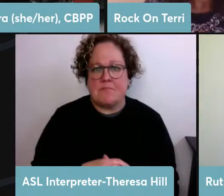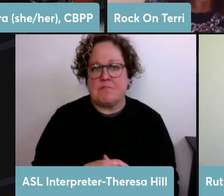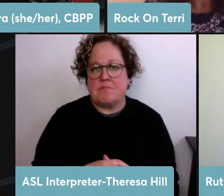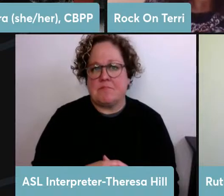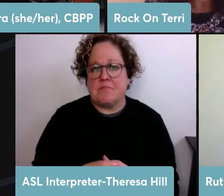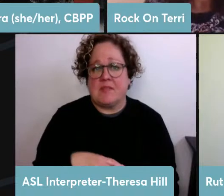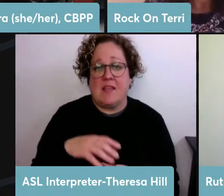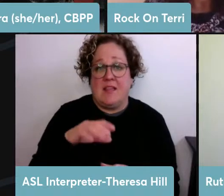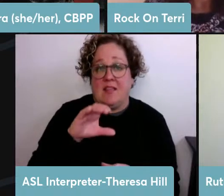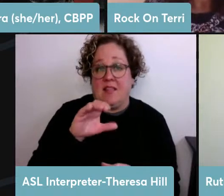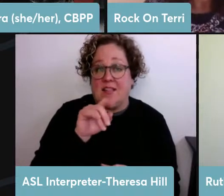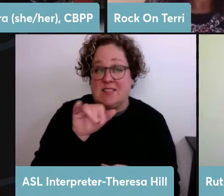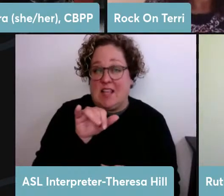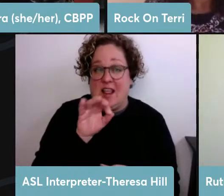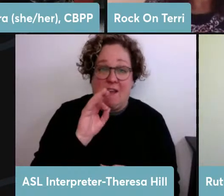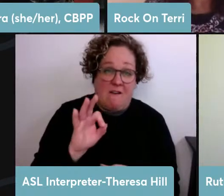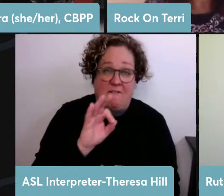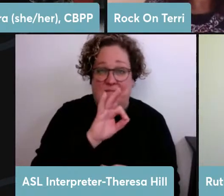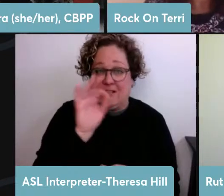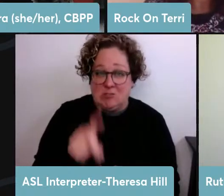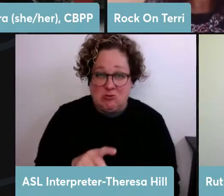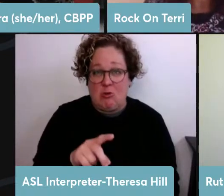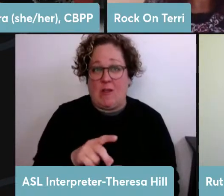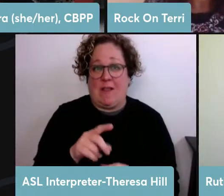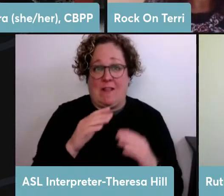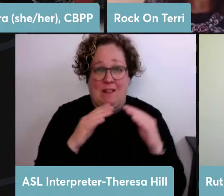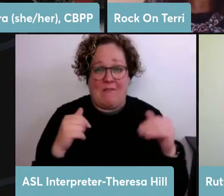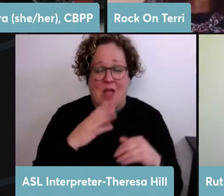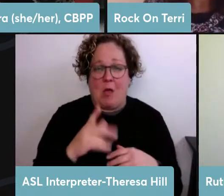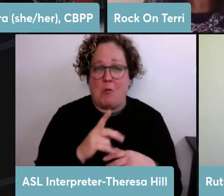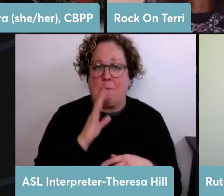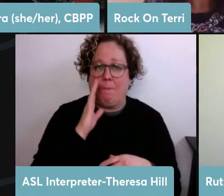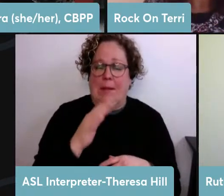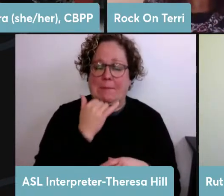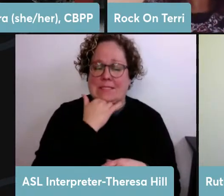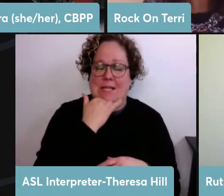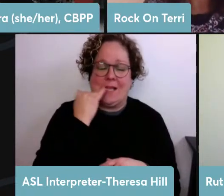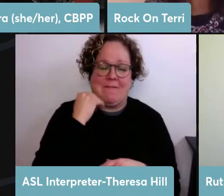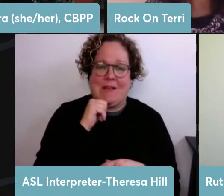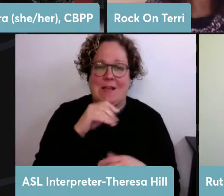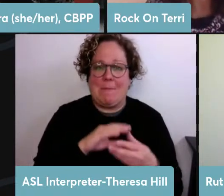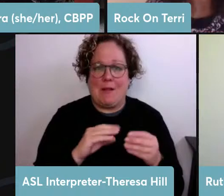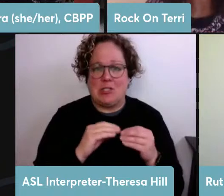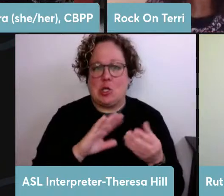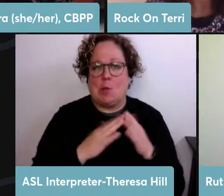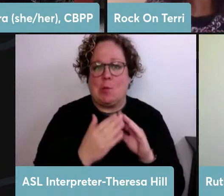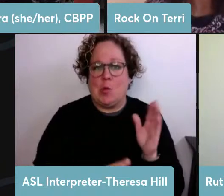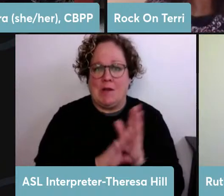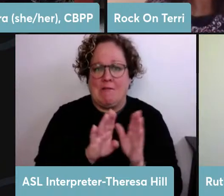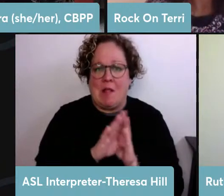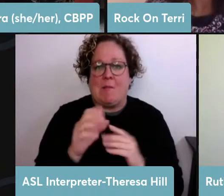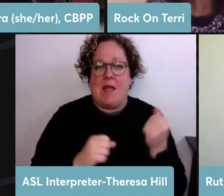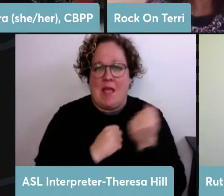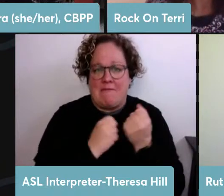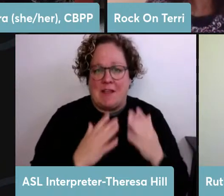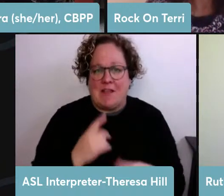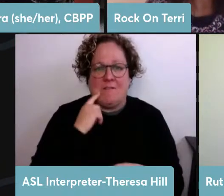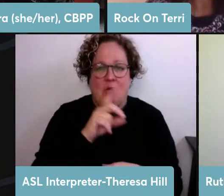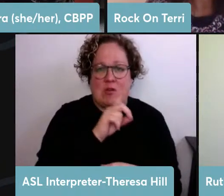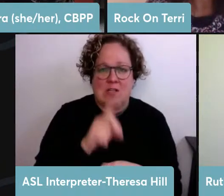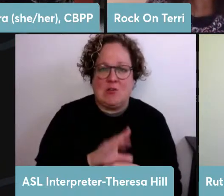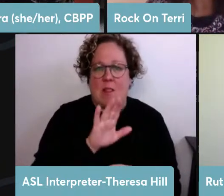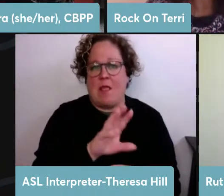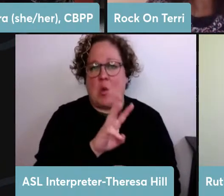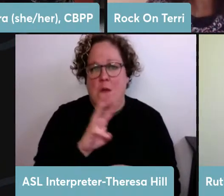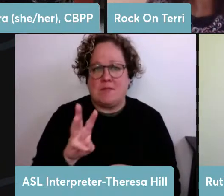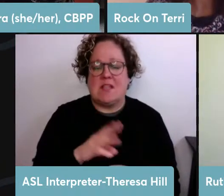I'd be remiss to not mention, visit the Community Development Advocate of Detroit's website. It